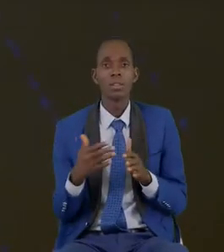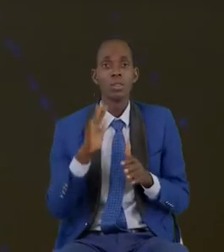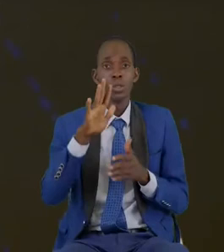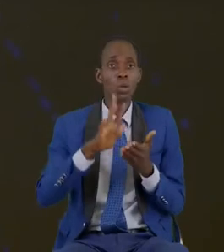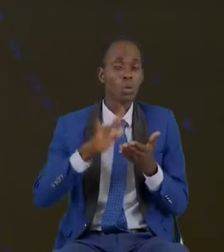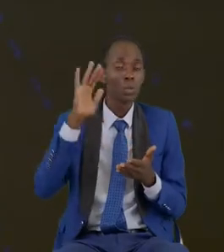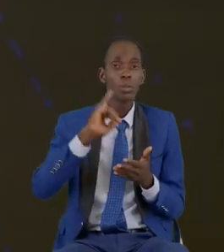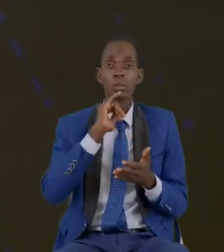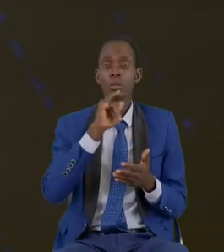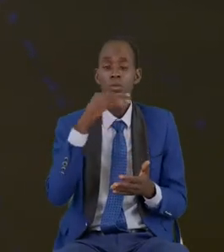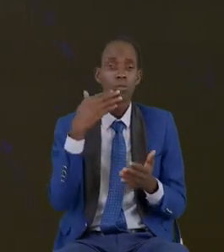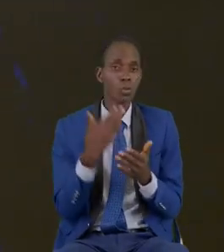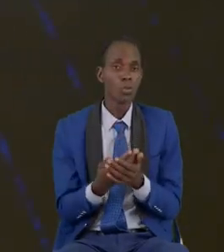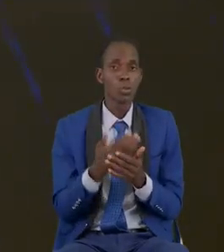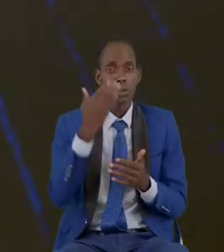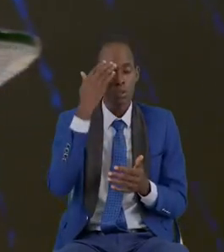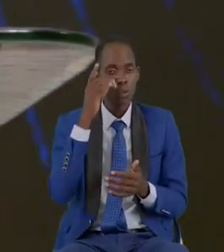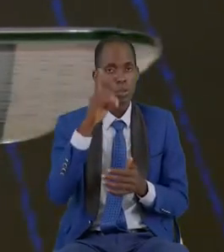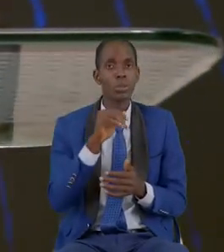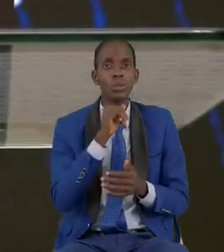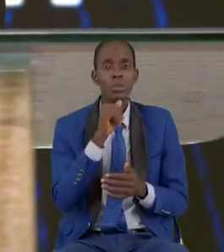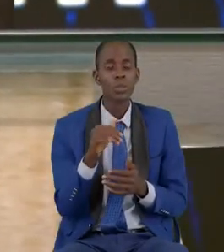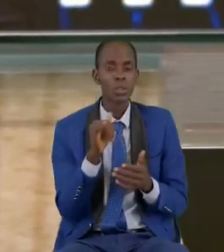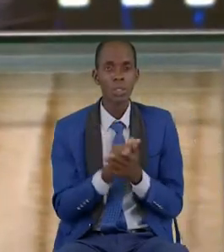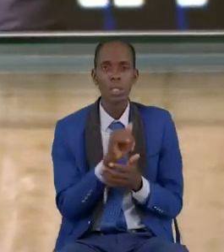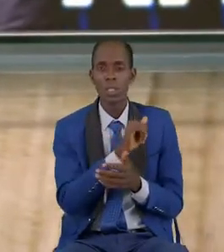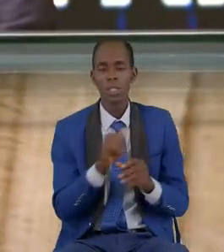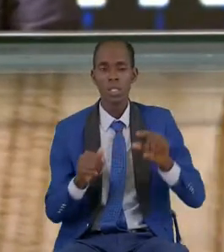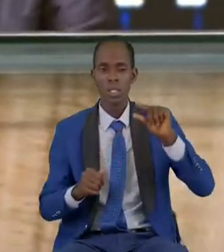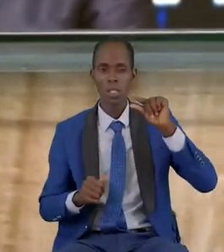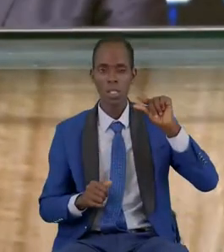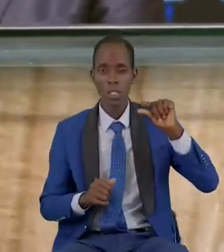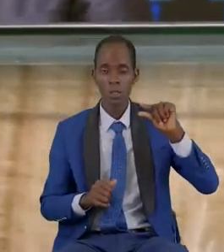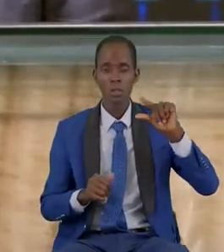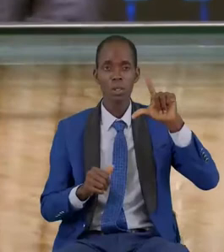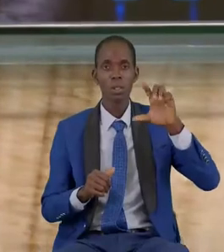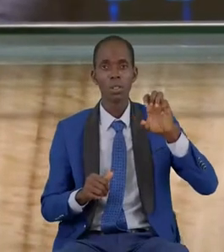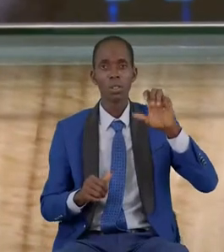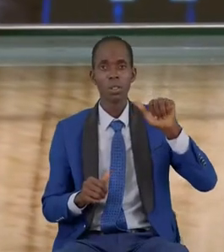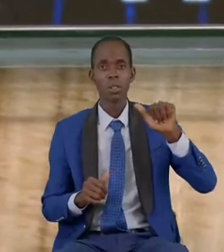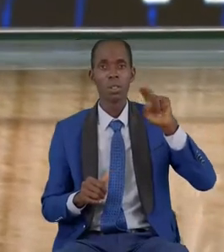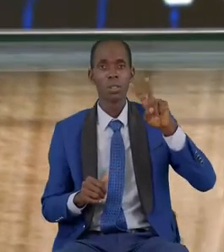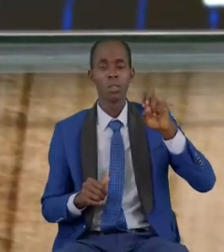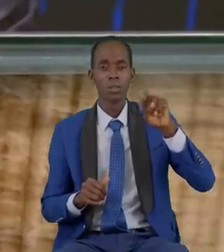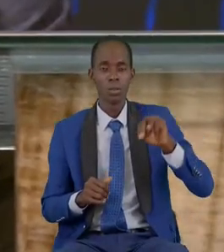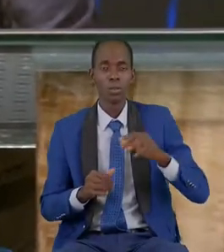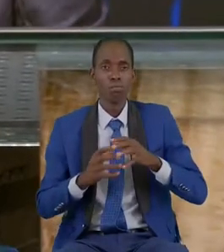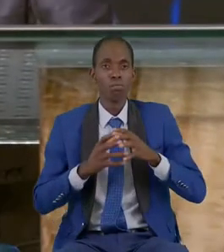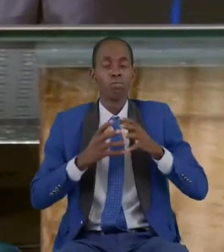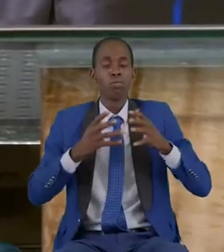Know ye not that a little leaven leaveneth the whole lump? A little